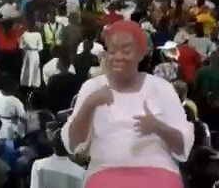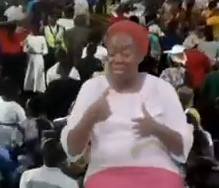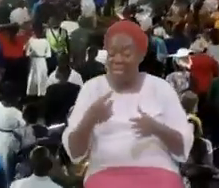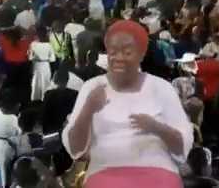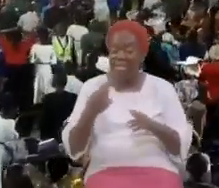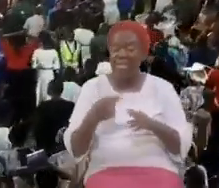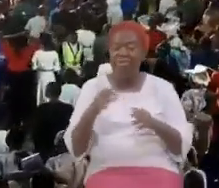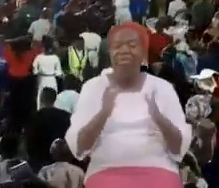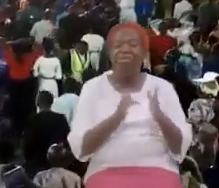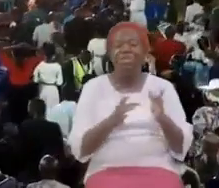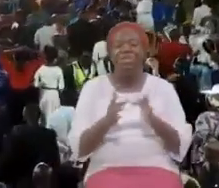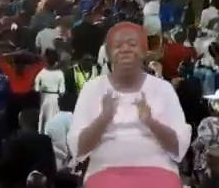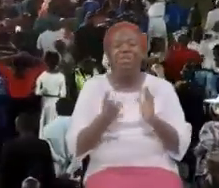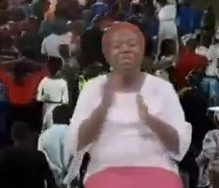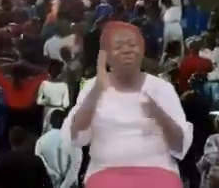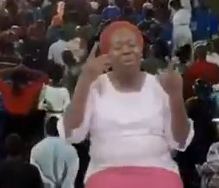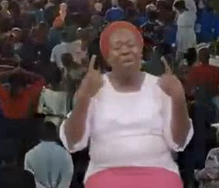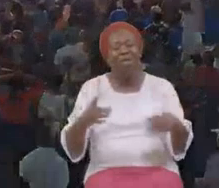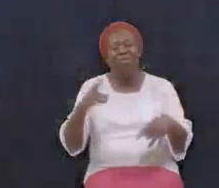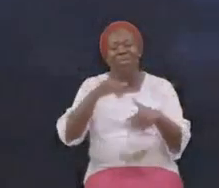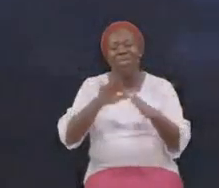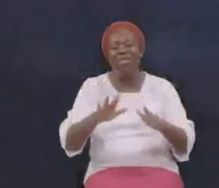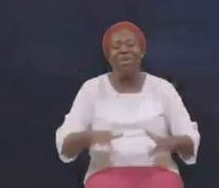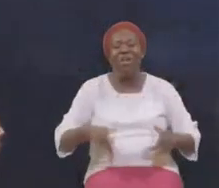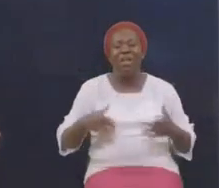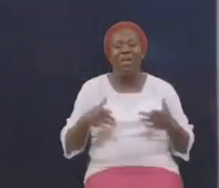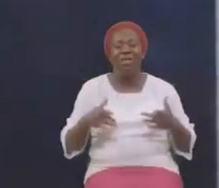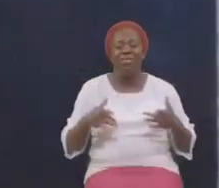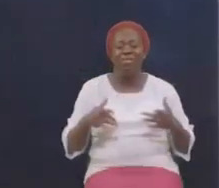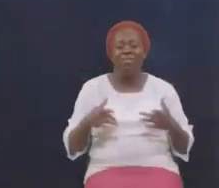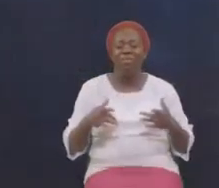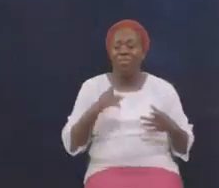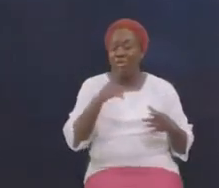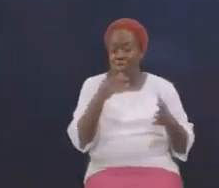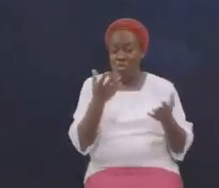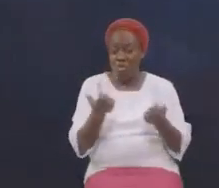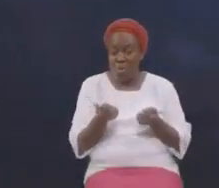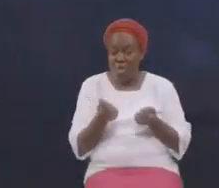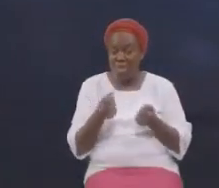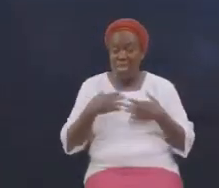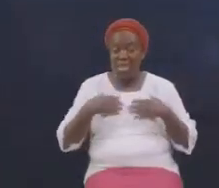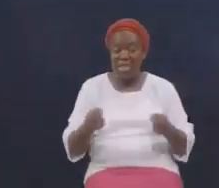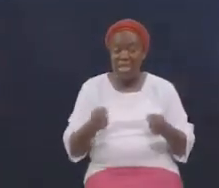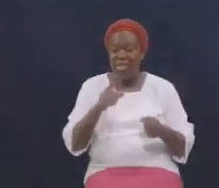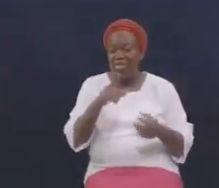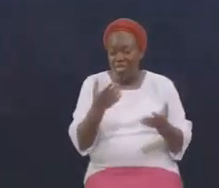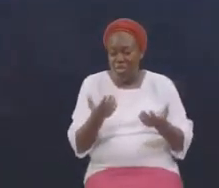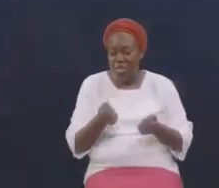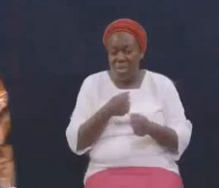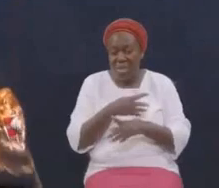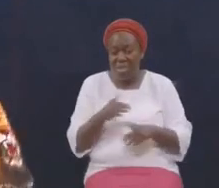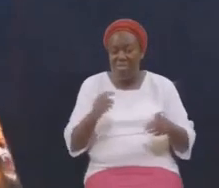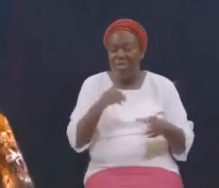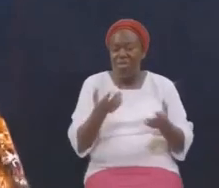will be done in your life. You want healing, you want deliverance, you want a miracle. Anywhere